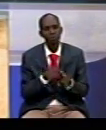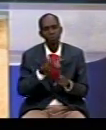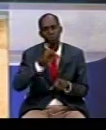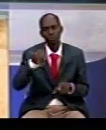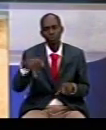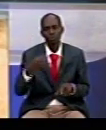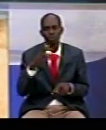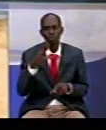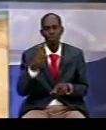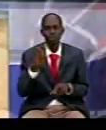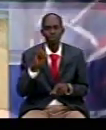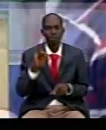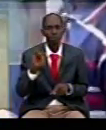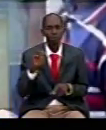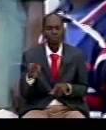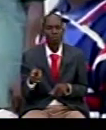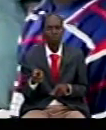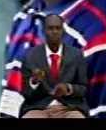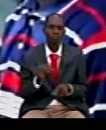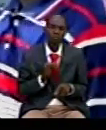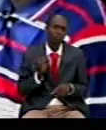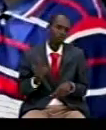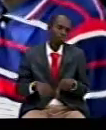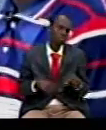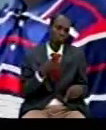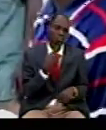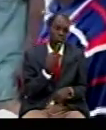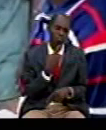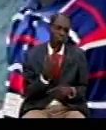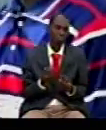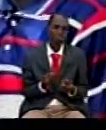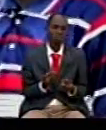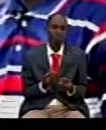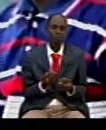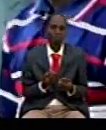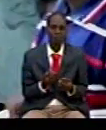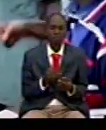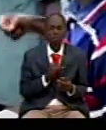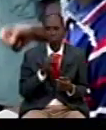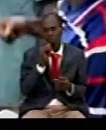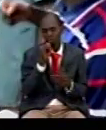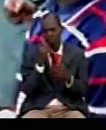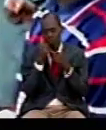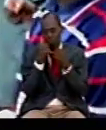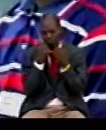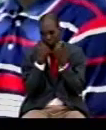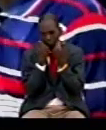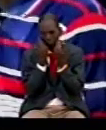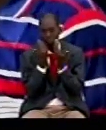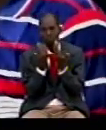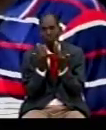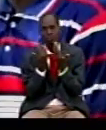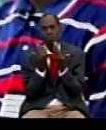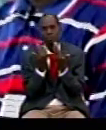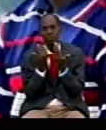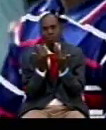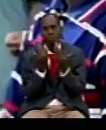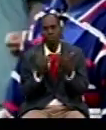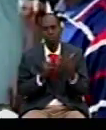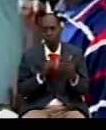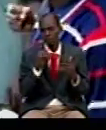Jeremiah? I cannot talk. I'm shy.